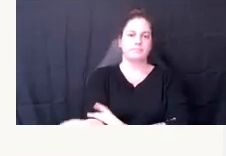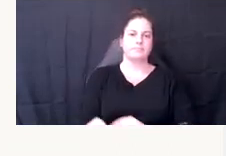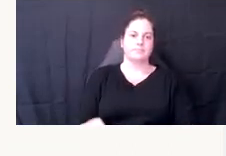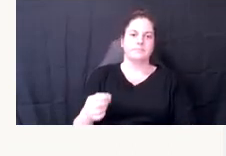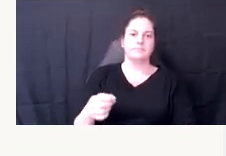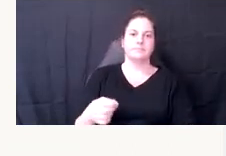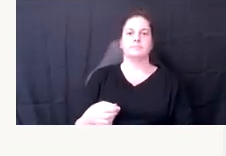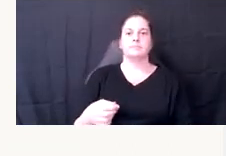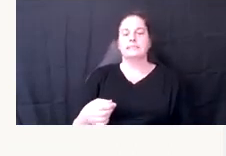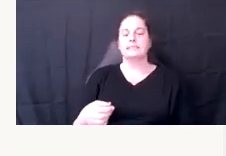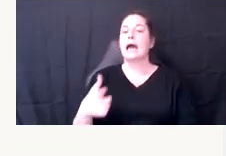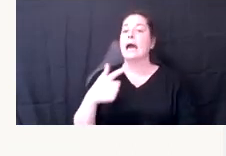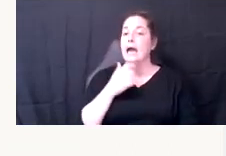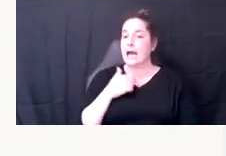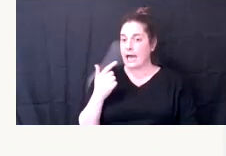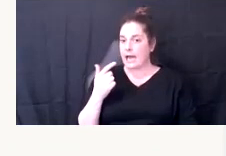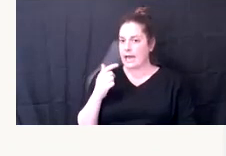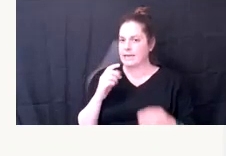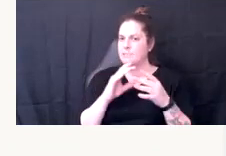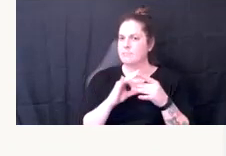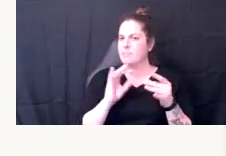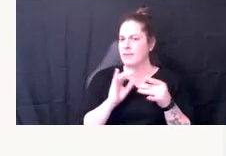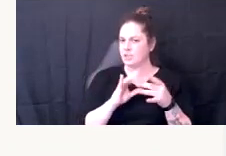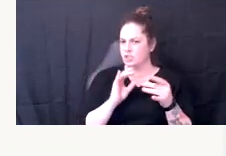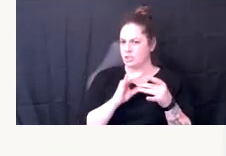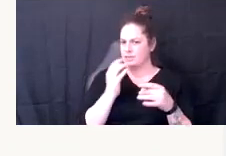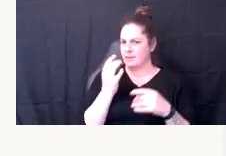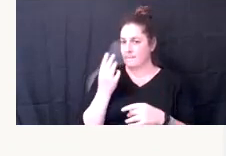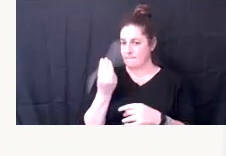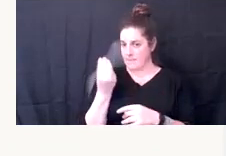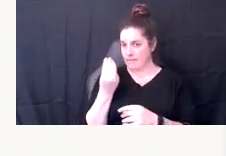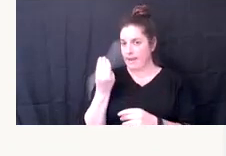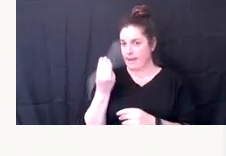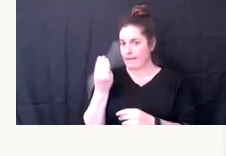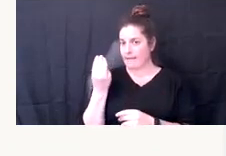I mentioned this idea on Monday that